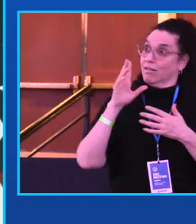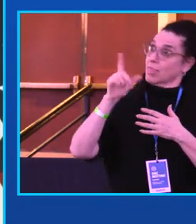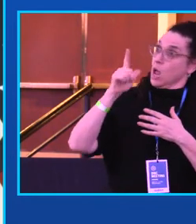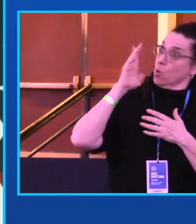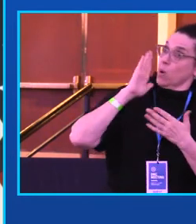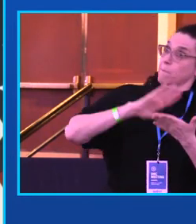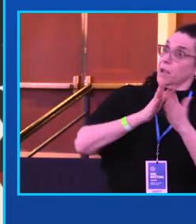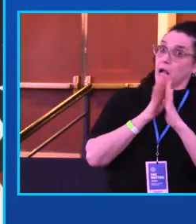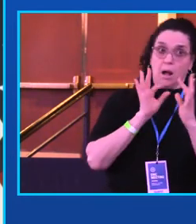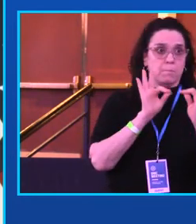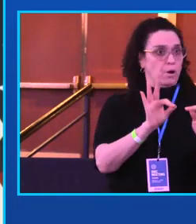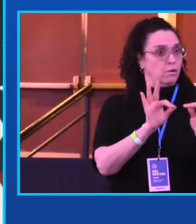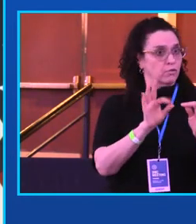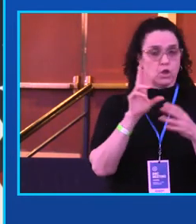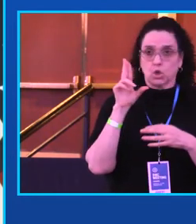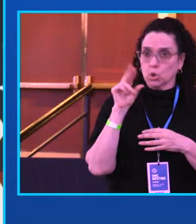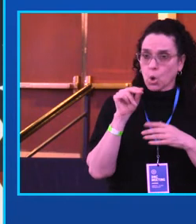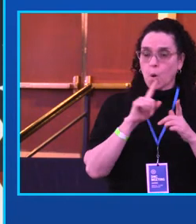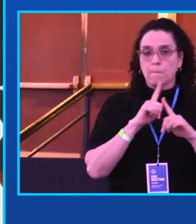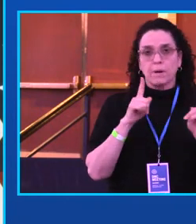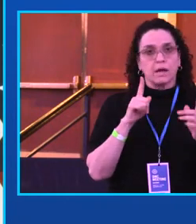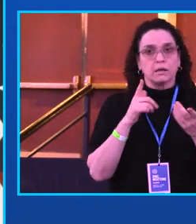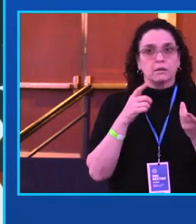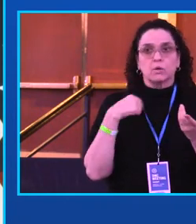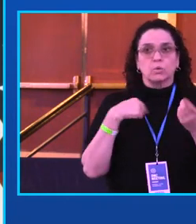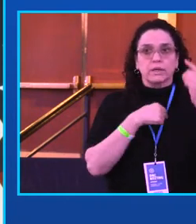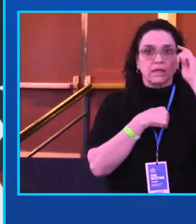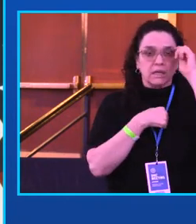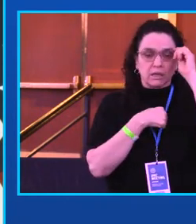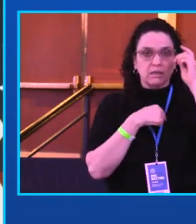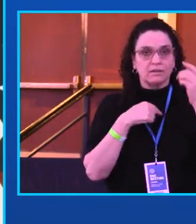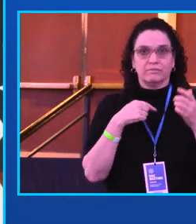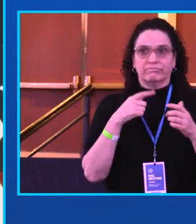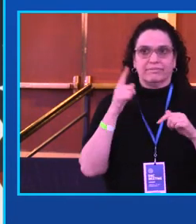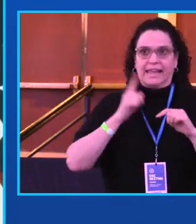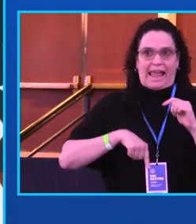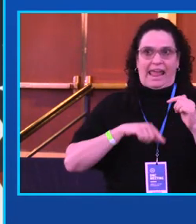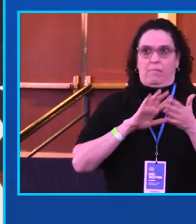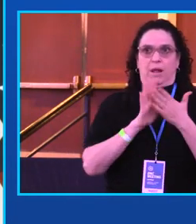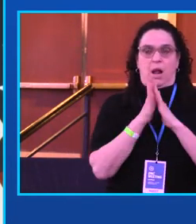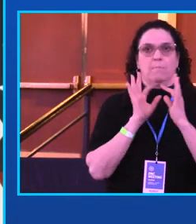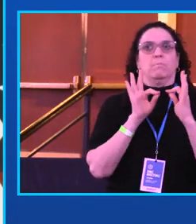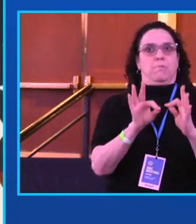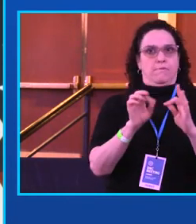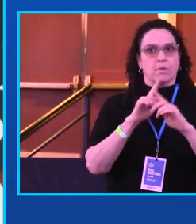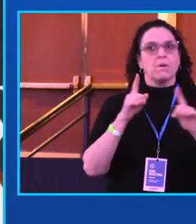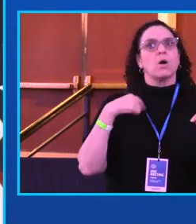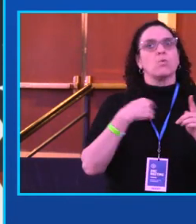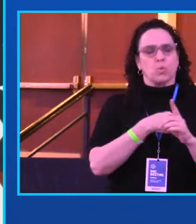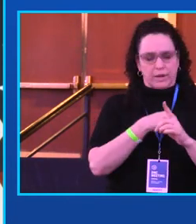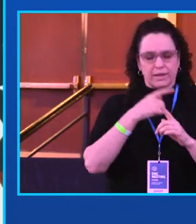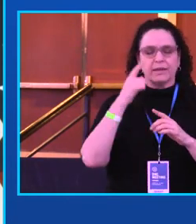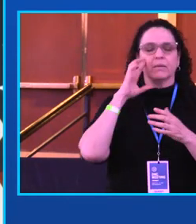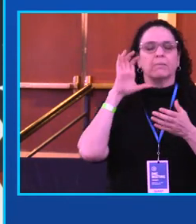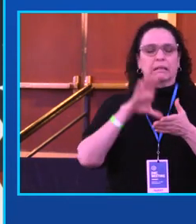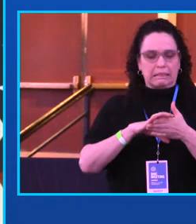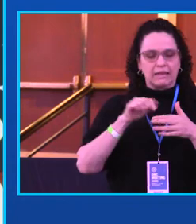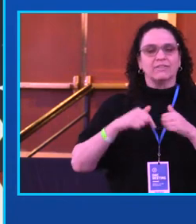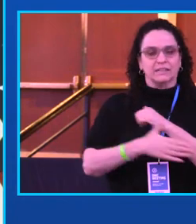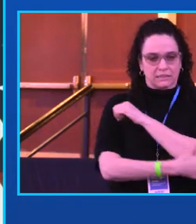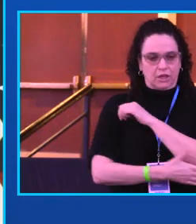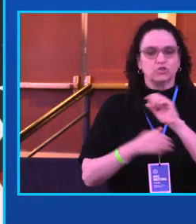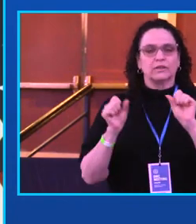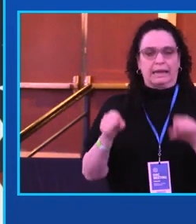it, she will never be more perfect either. But we stand firm in our belief that this country can be